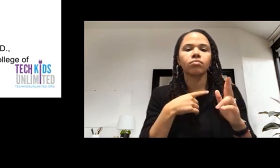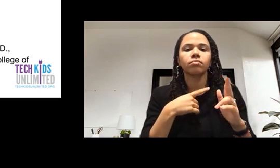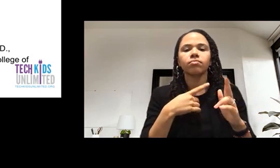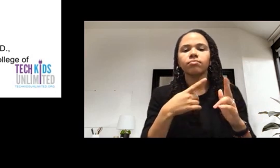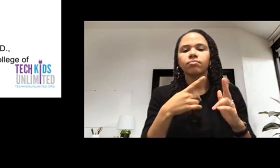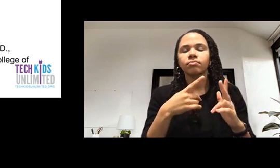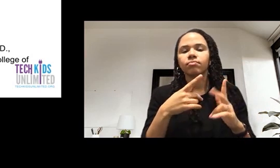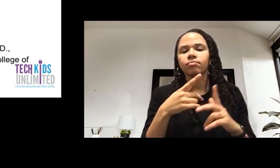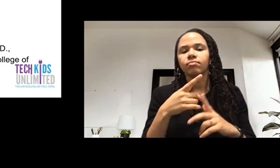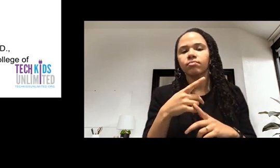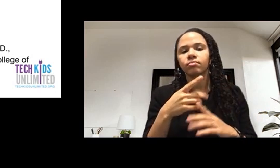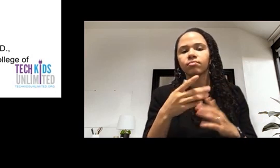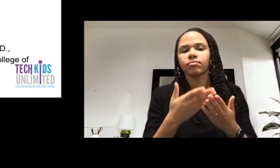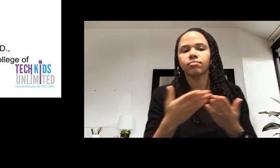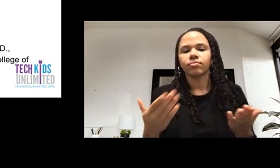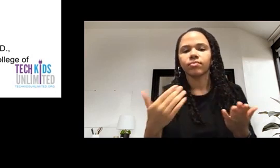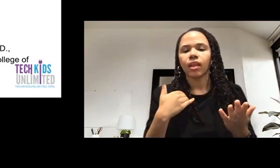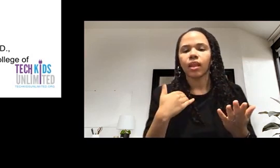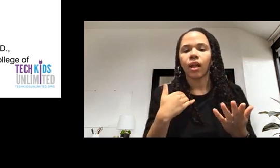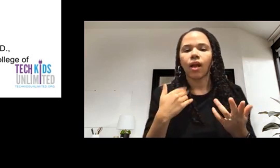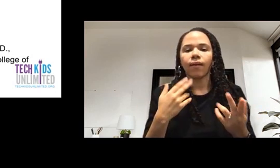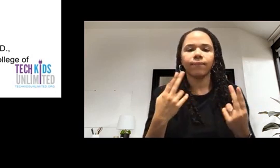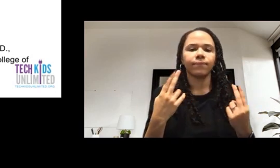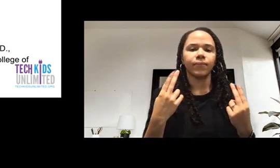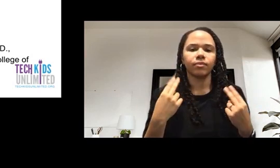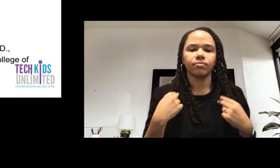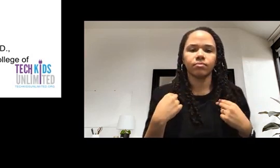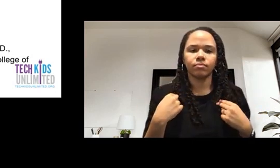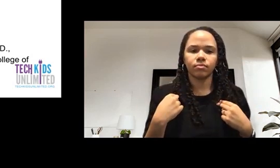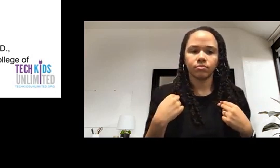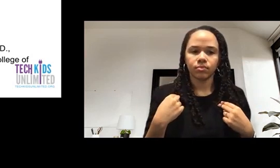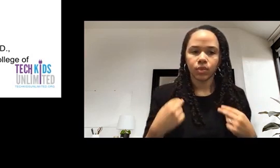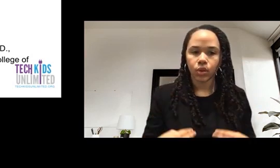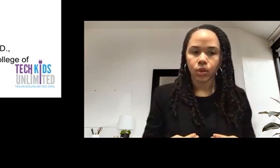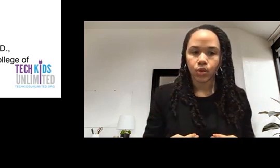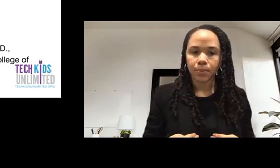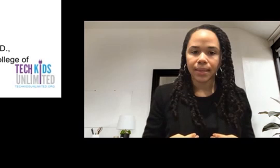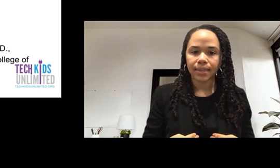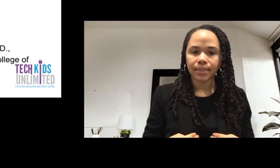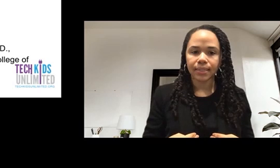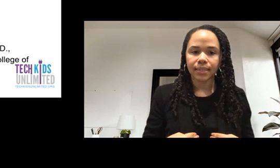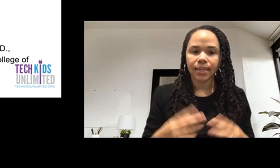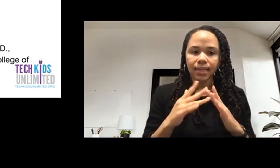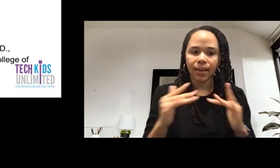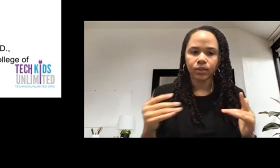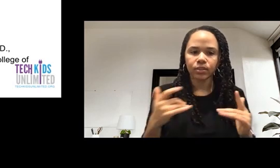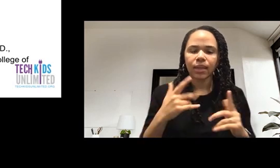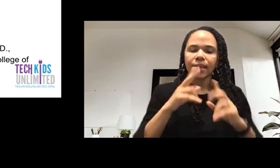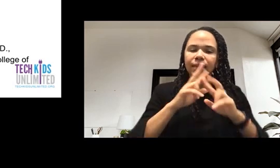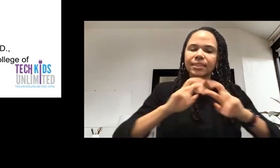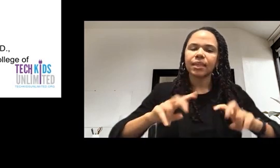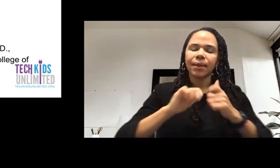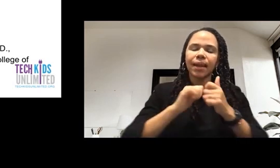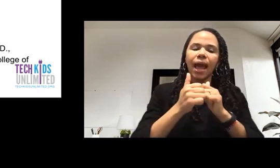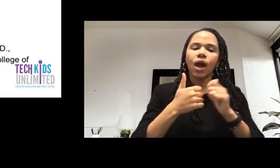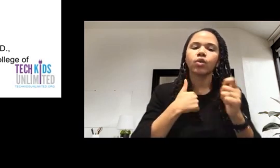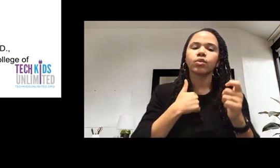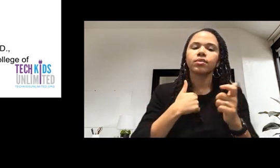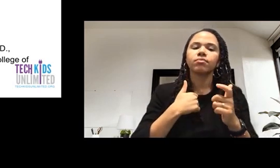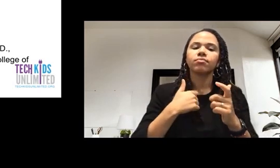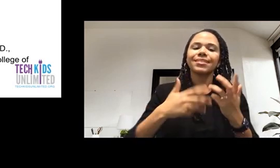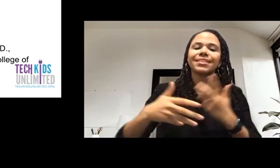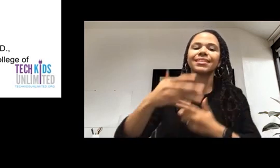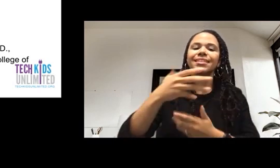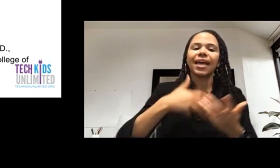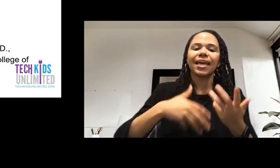by reframing deficits as differences, examining how society contributes to disability, and viewing